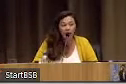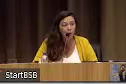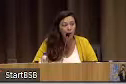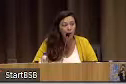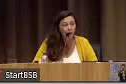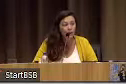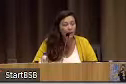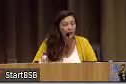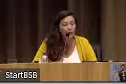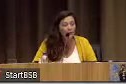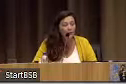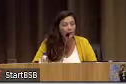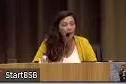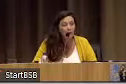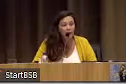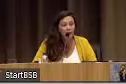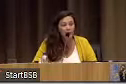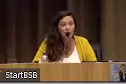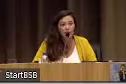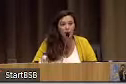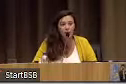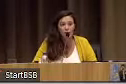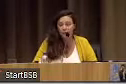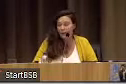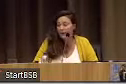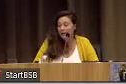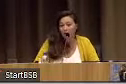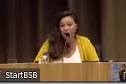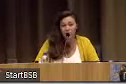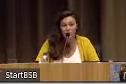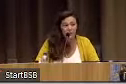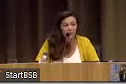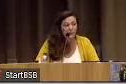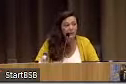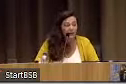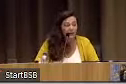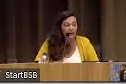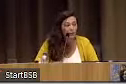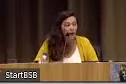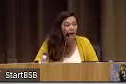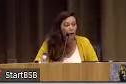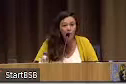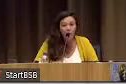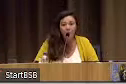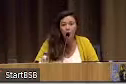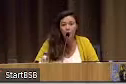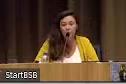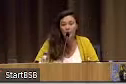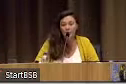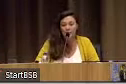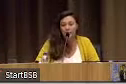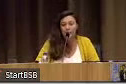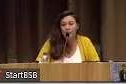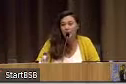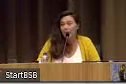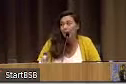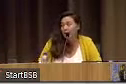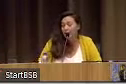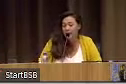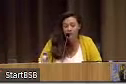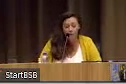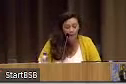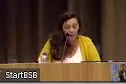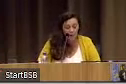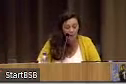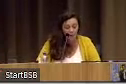And there are some huge gaps about health data. So we may need to have a very specific